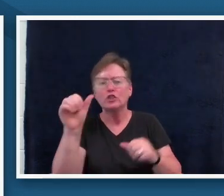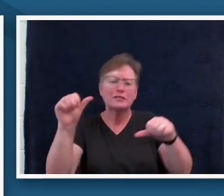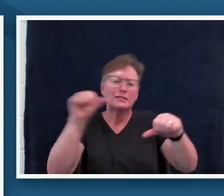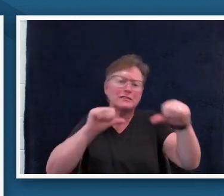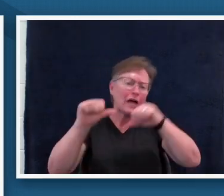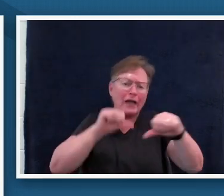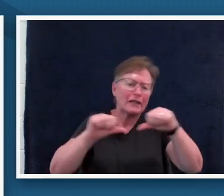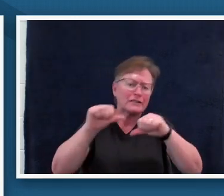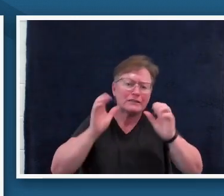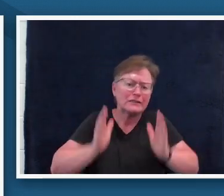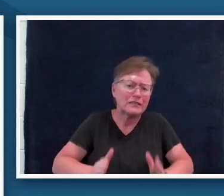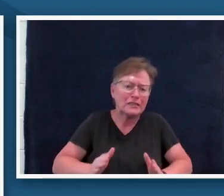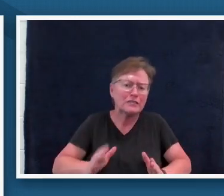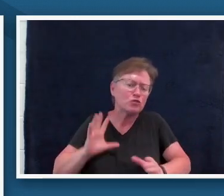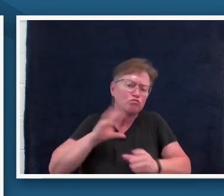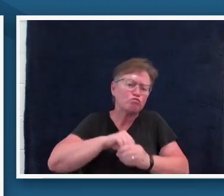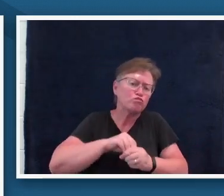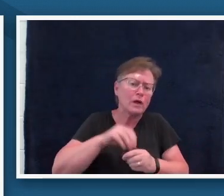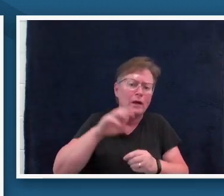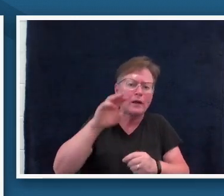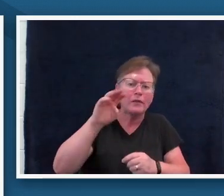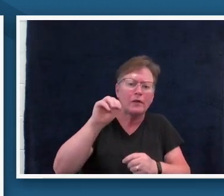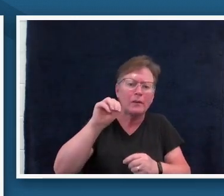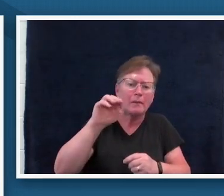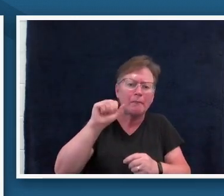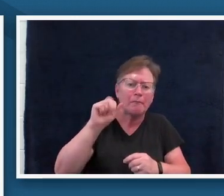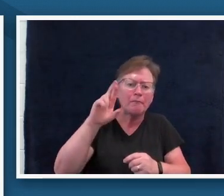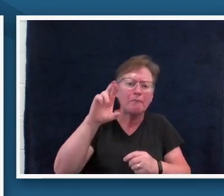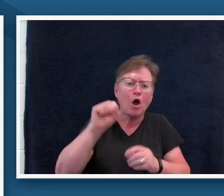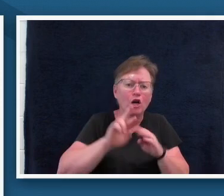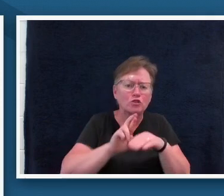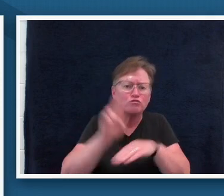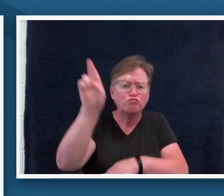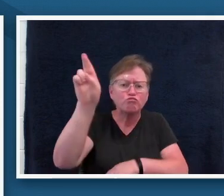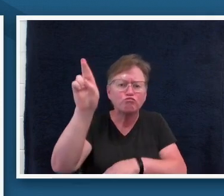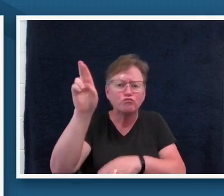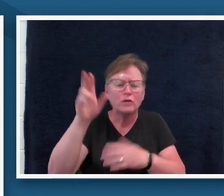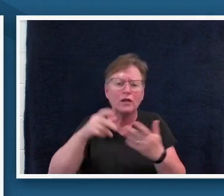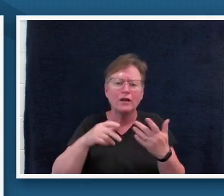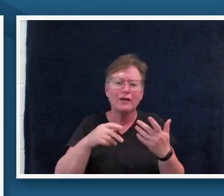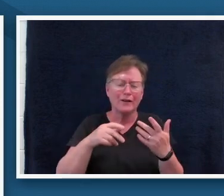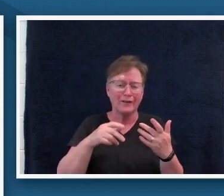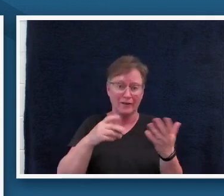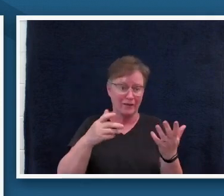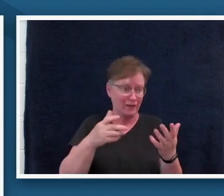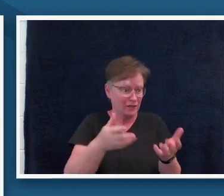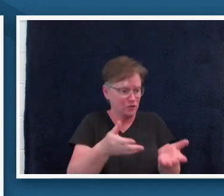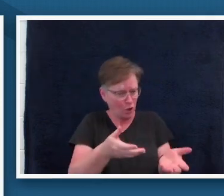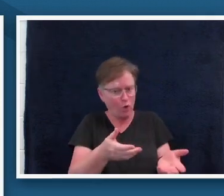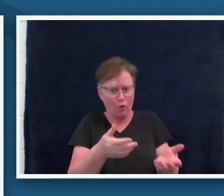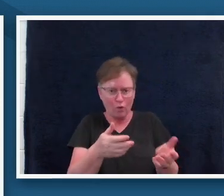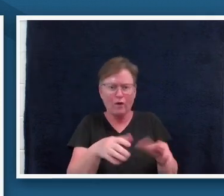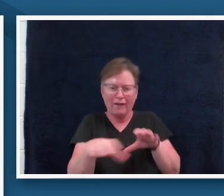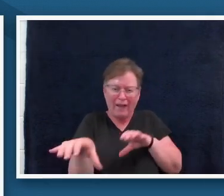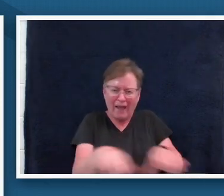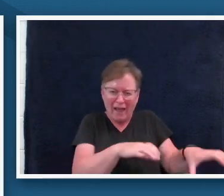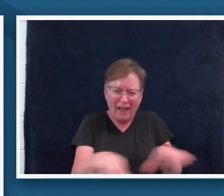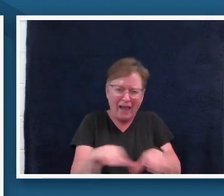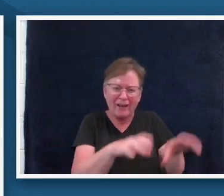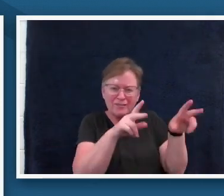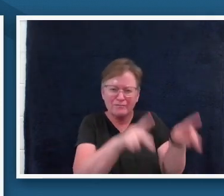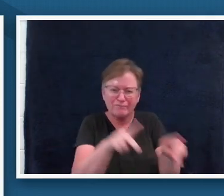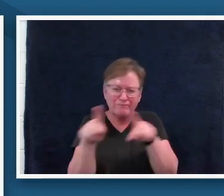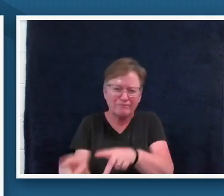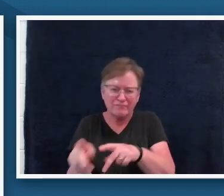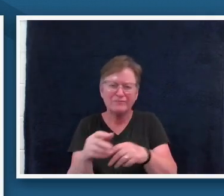that Mars trip that's heading out here soon, you know, and treat them accordingly. I love what you said, John, in the